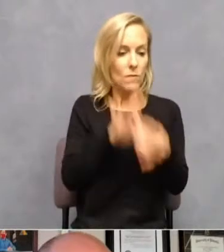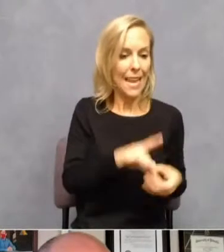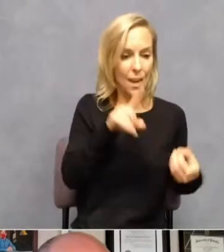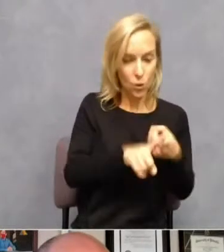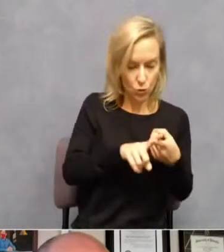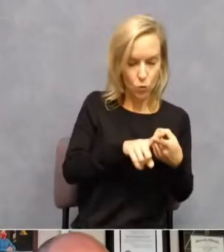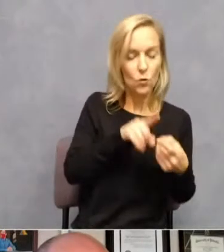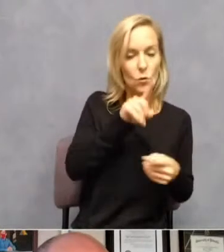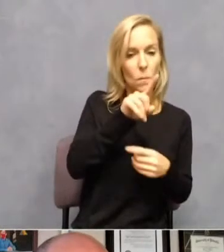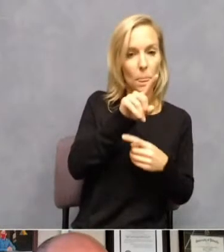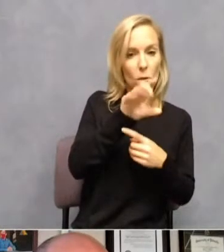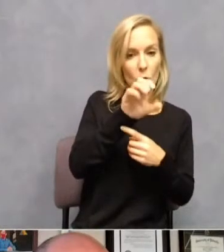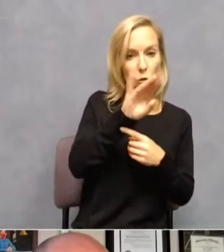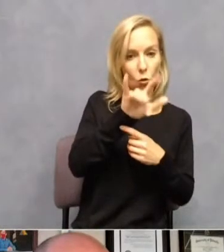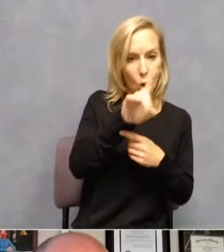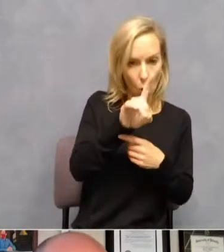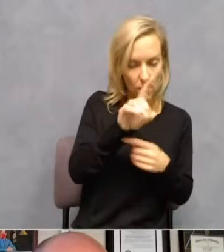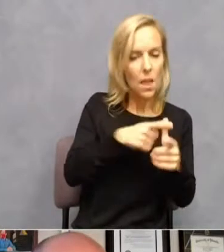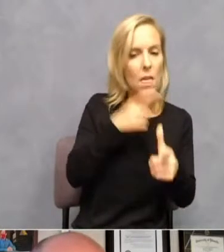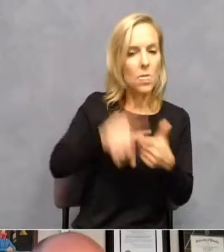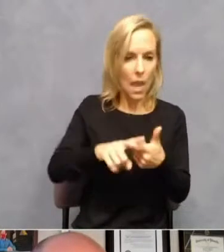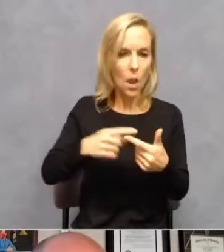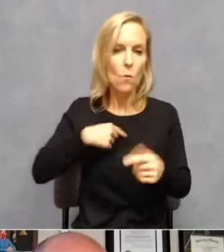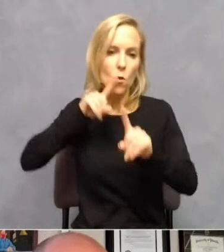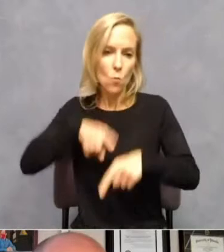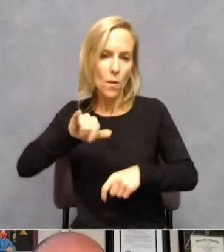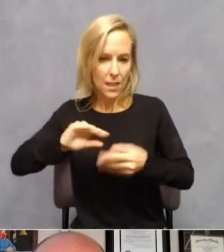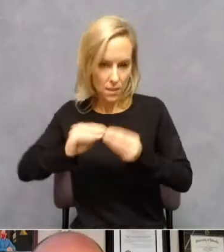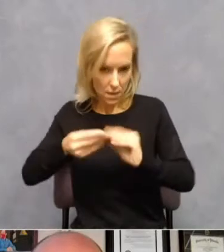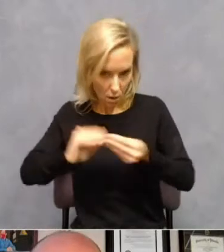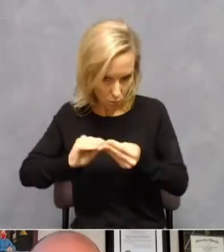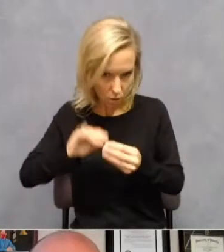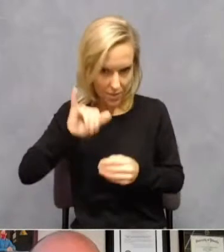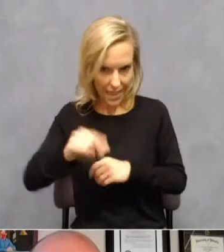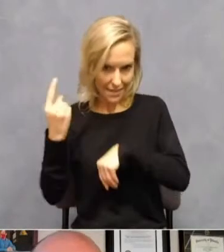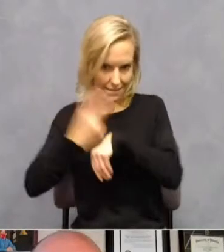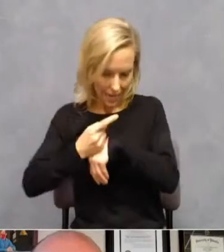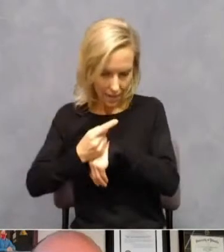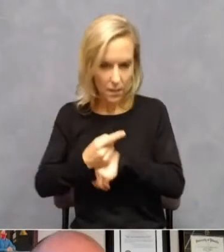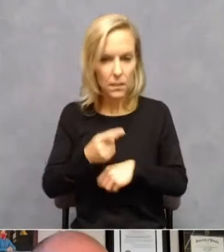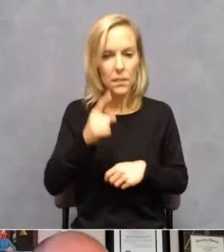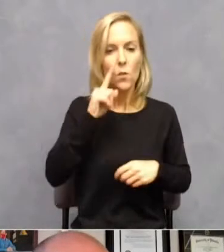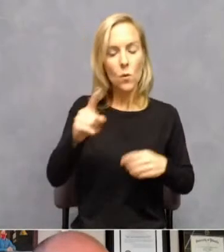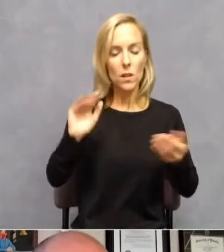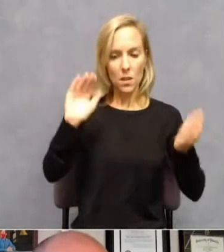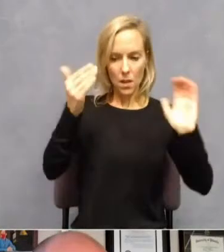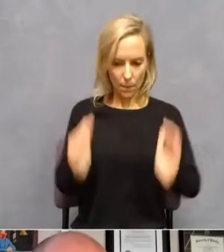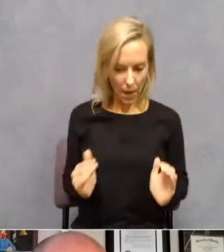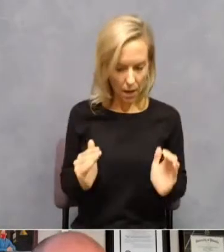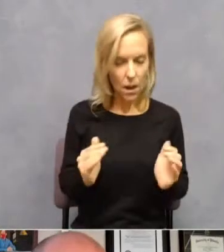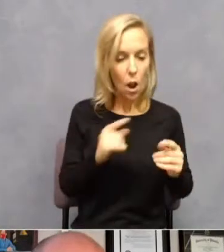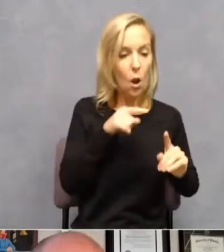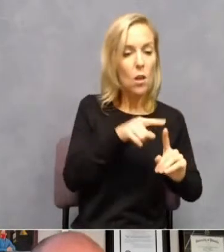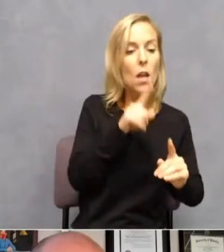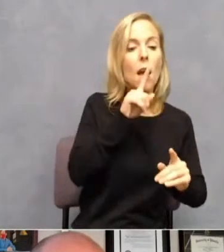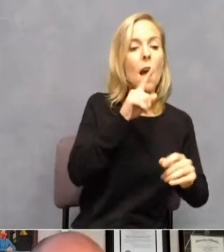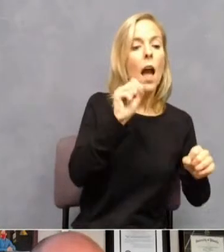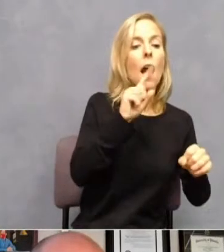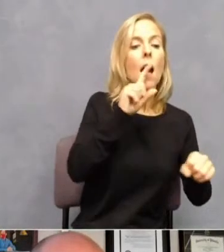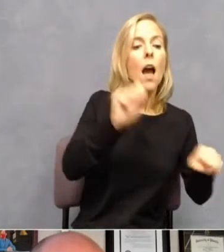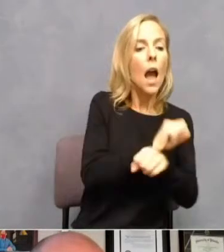reporting methodology. We have done analyses to see the difference between actual date of death and